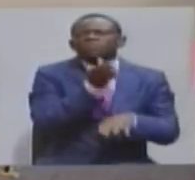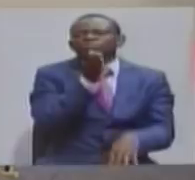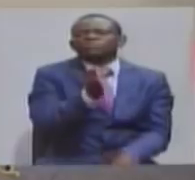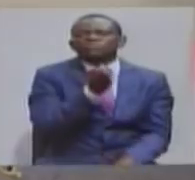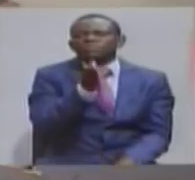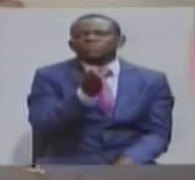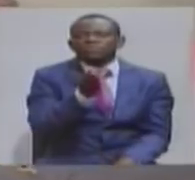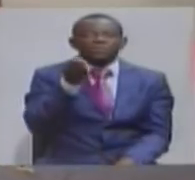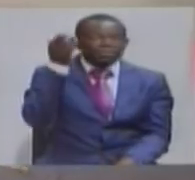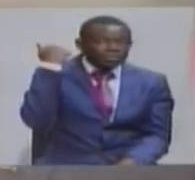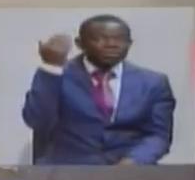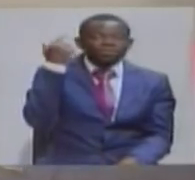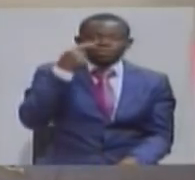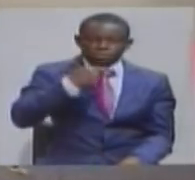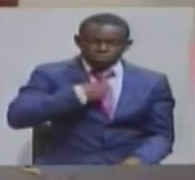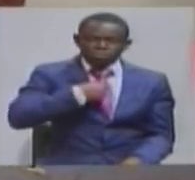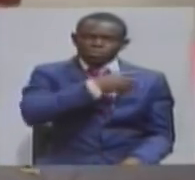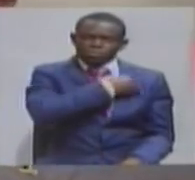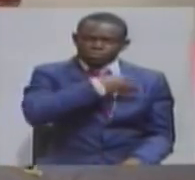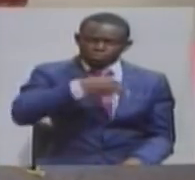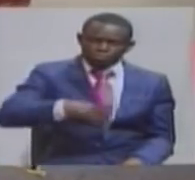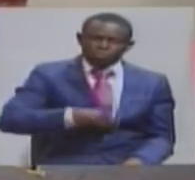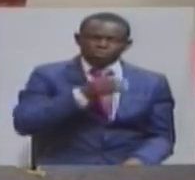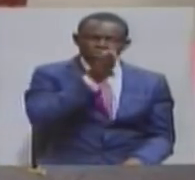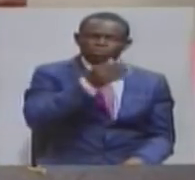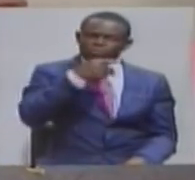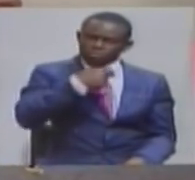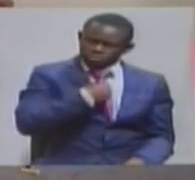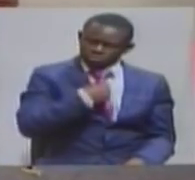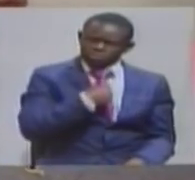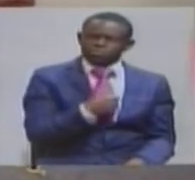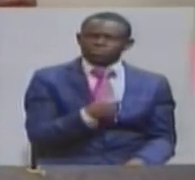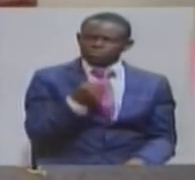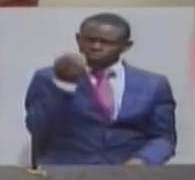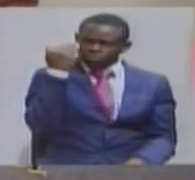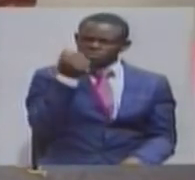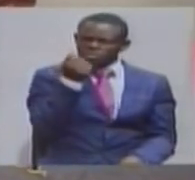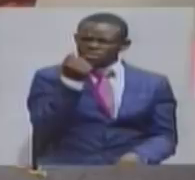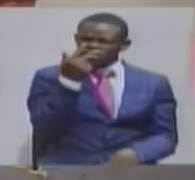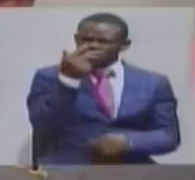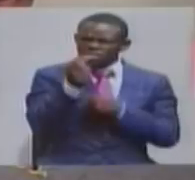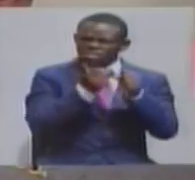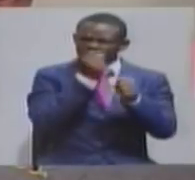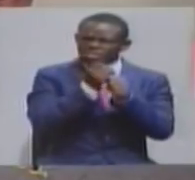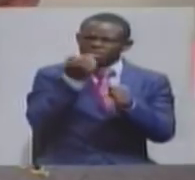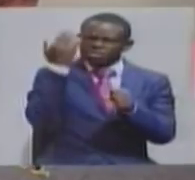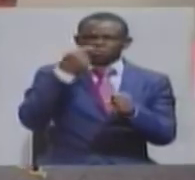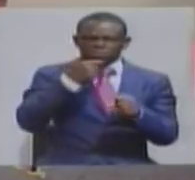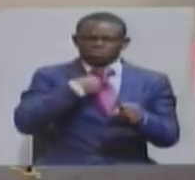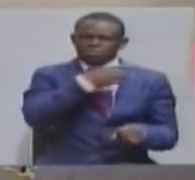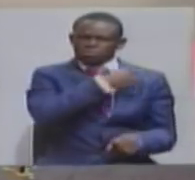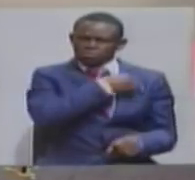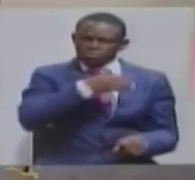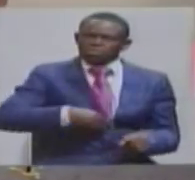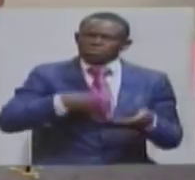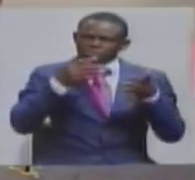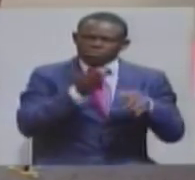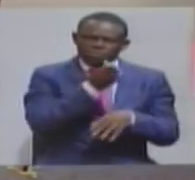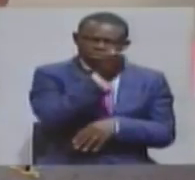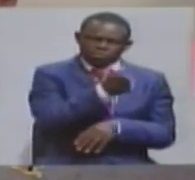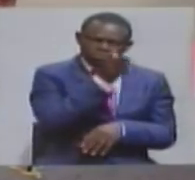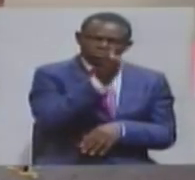ago, I was amongst the few who went to the Netherlands to go and meet the Netherlands Institute of Multi-Party Democracy, who facilitated the